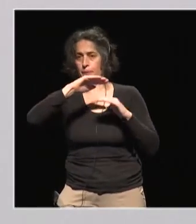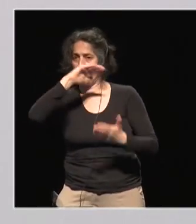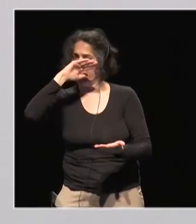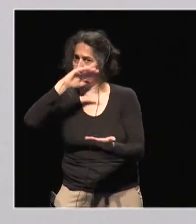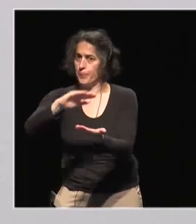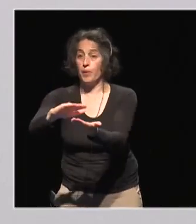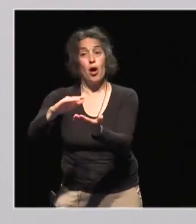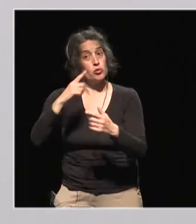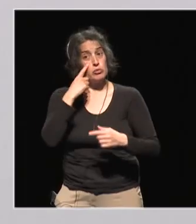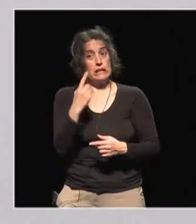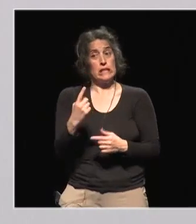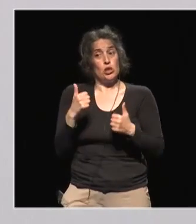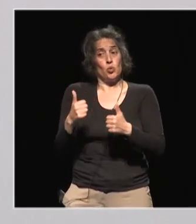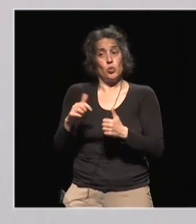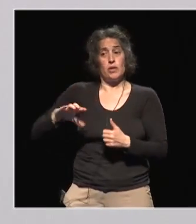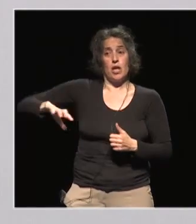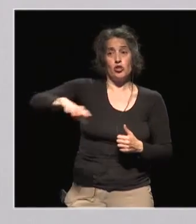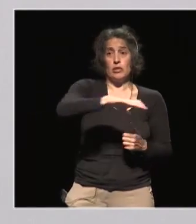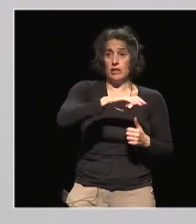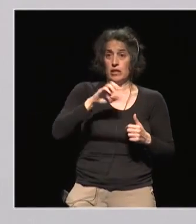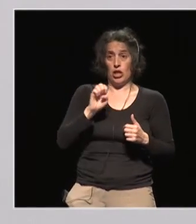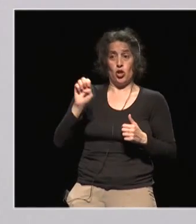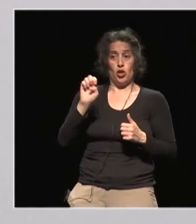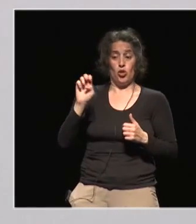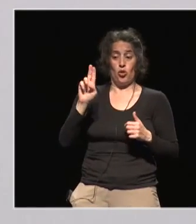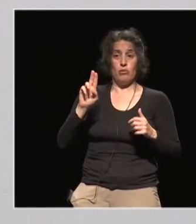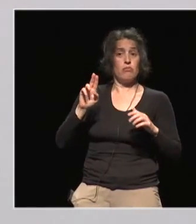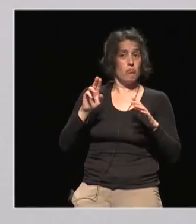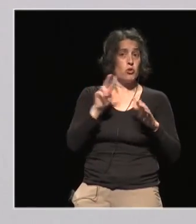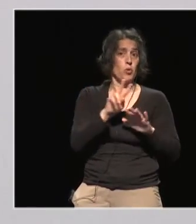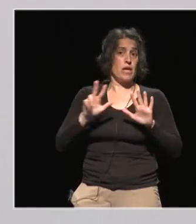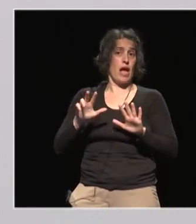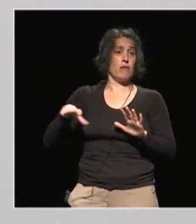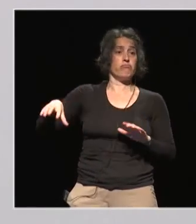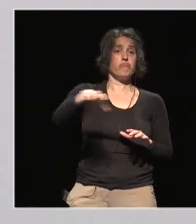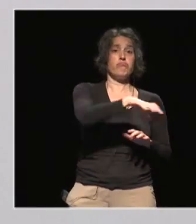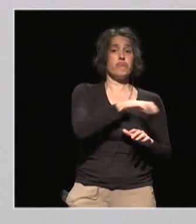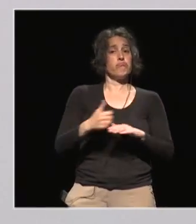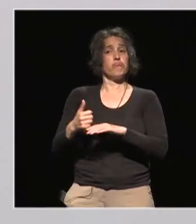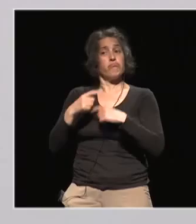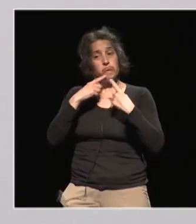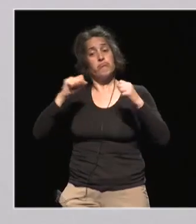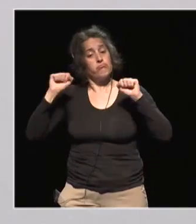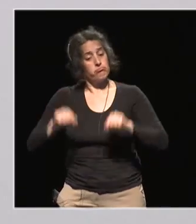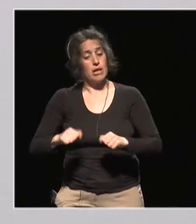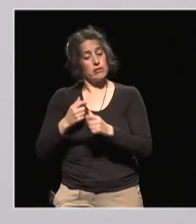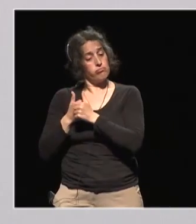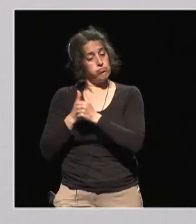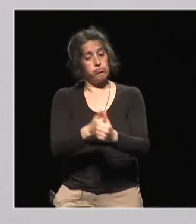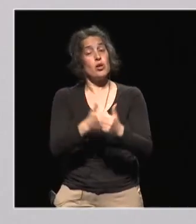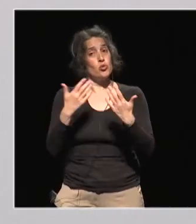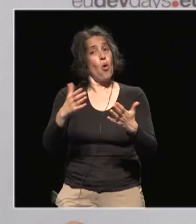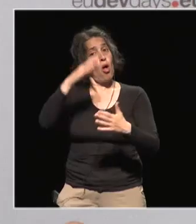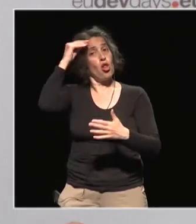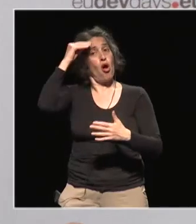much progress. Even if it is not perfect in one go, you can make it perfect in two goes. And that is the lesson we learned in Europe, at least.